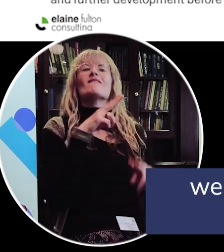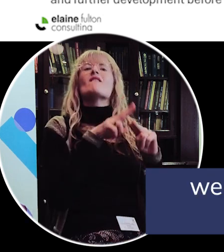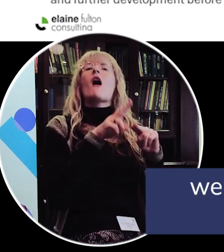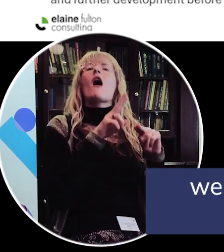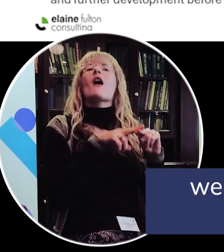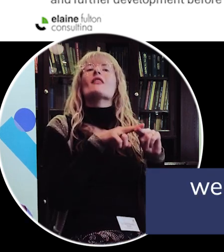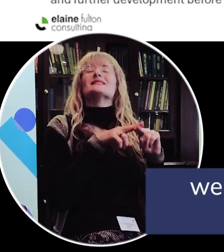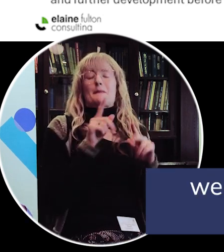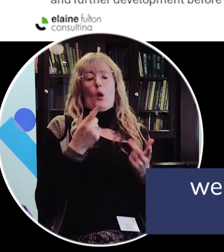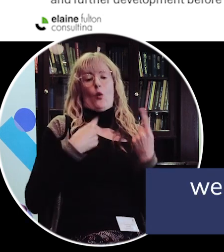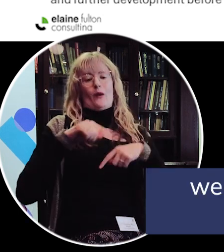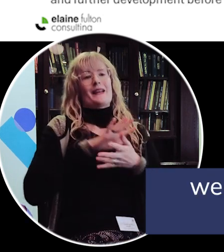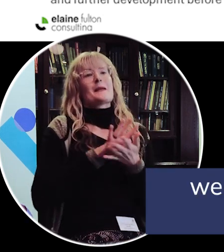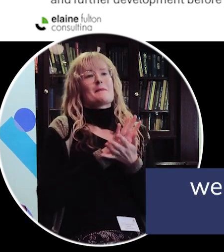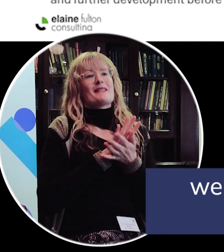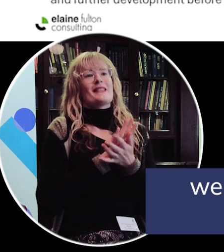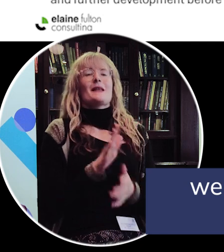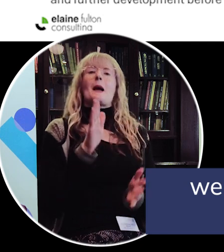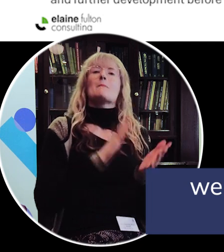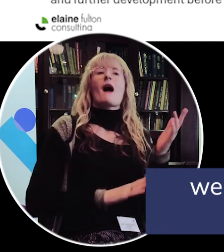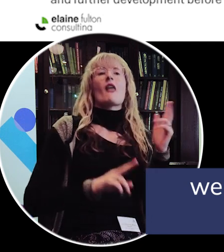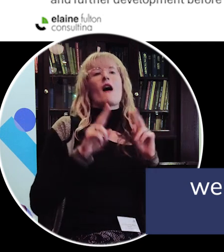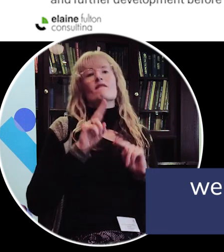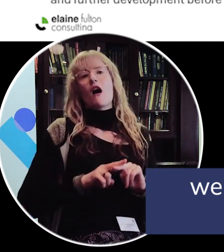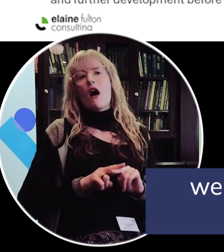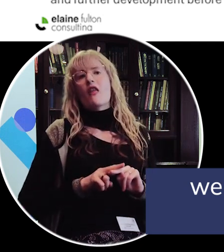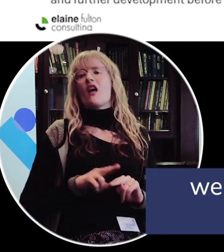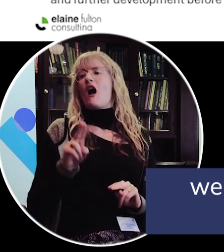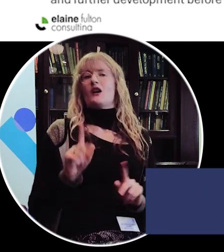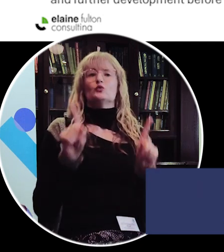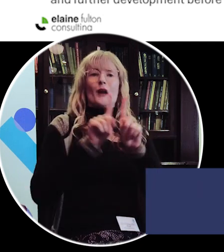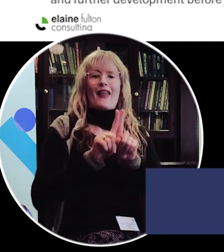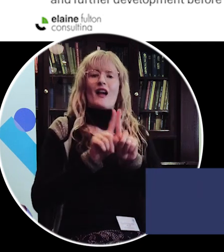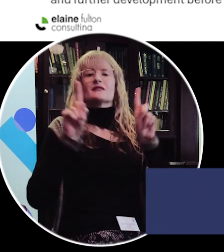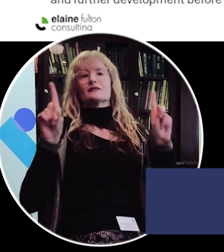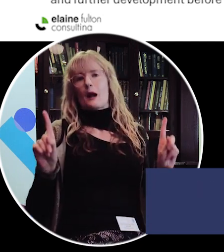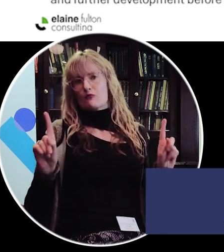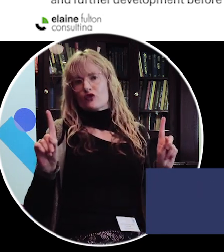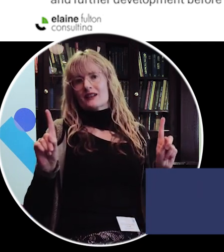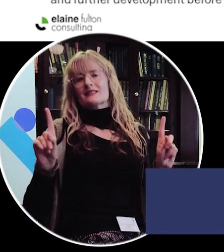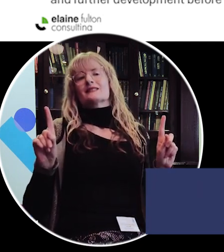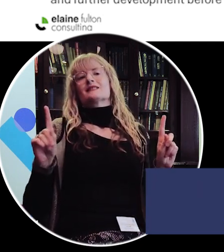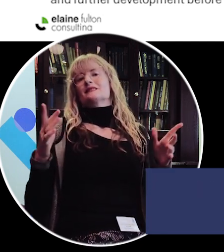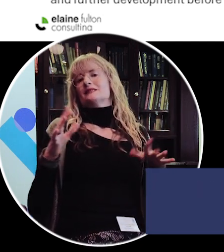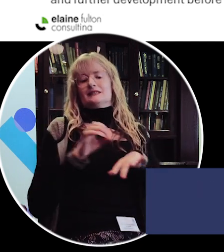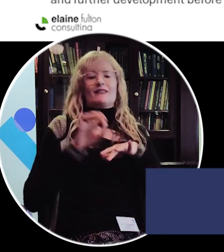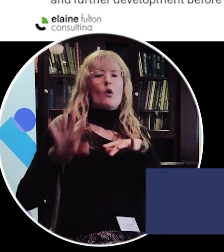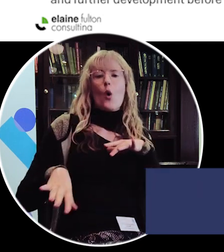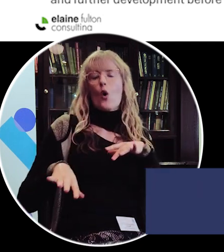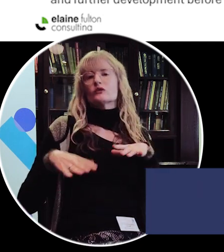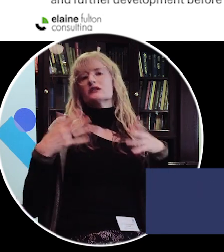mean mums and dads. We mean co-parents, whether they're together or separated, no longer together, anyone, as I say, with